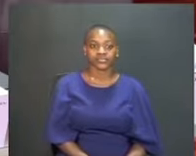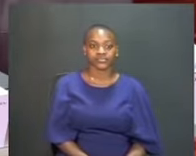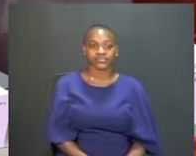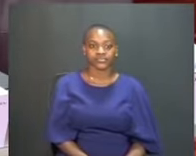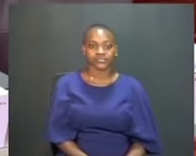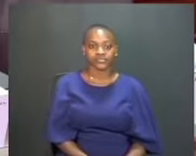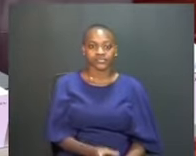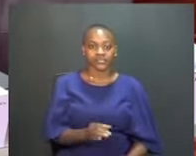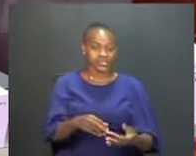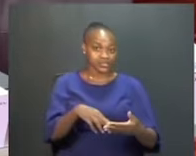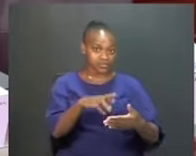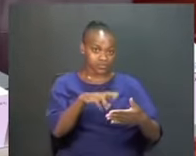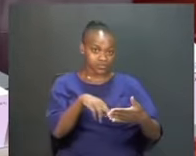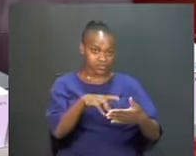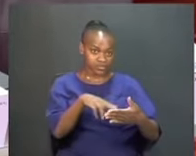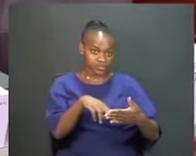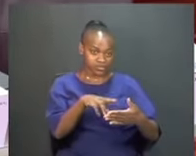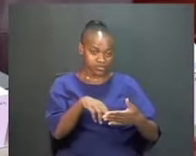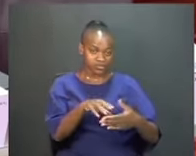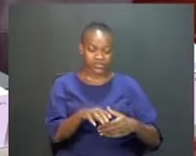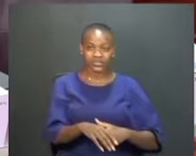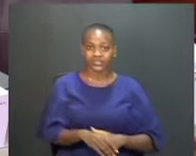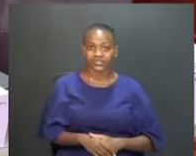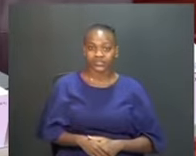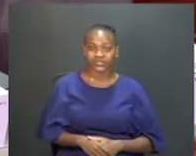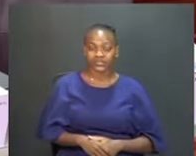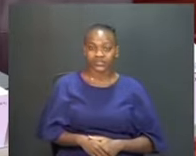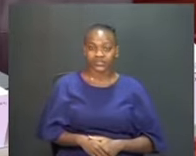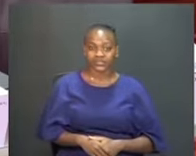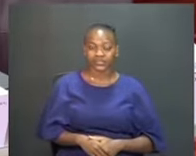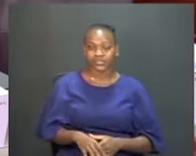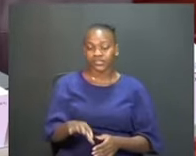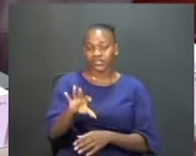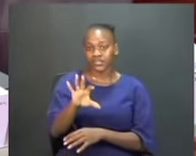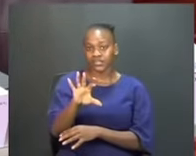if you read this